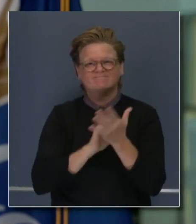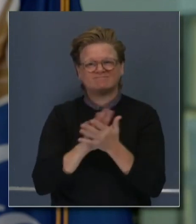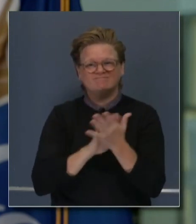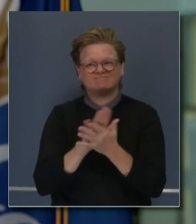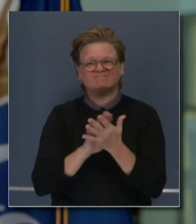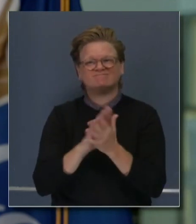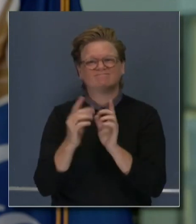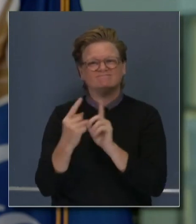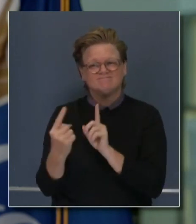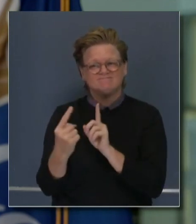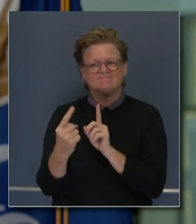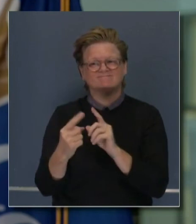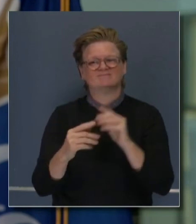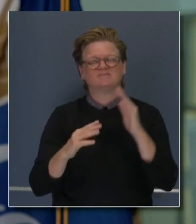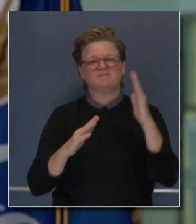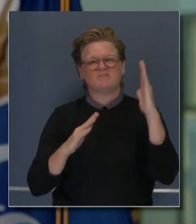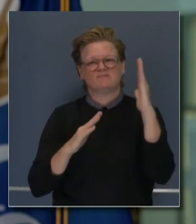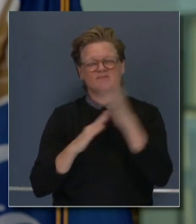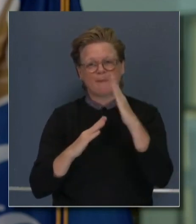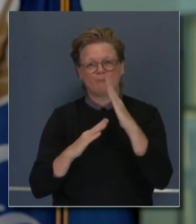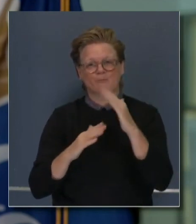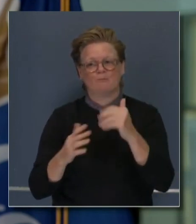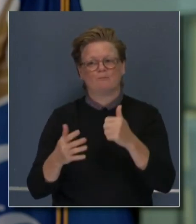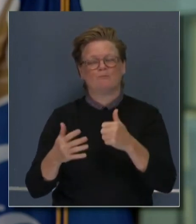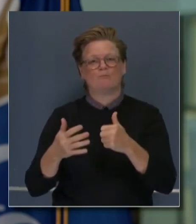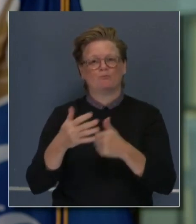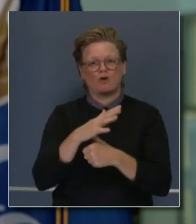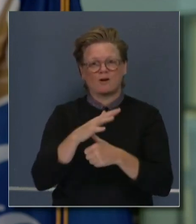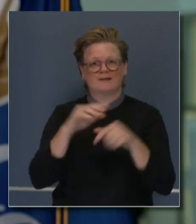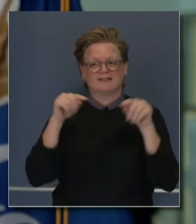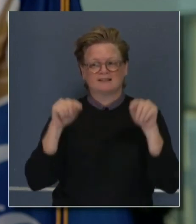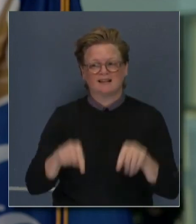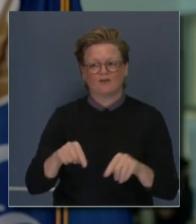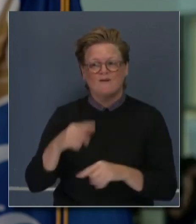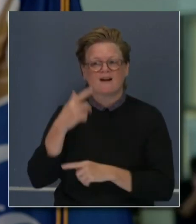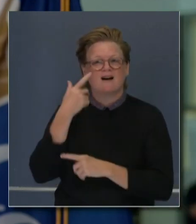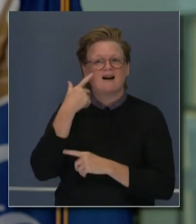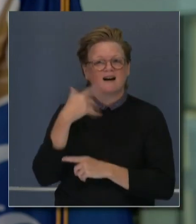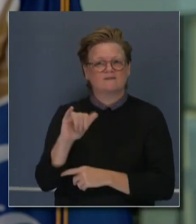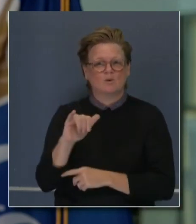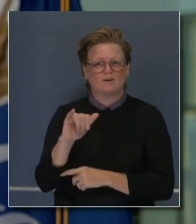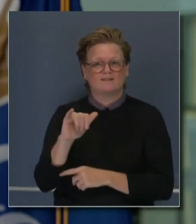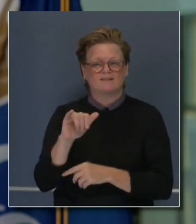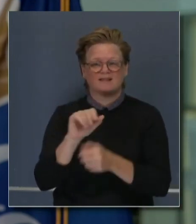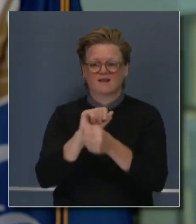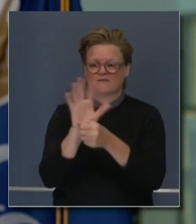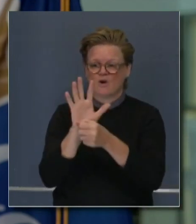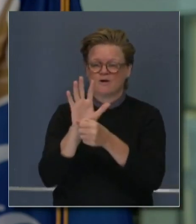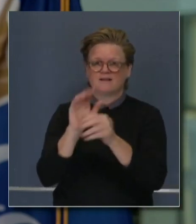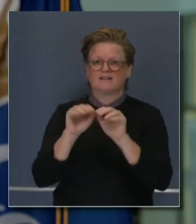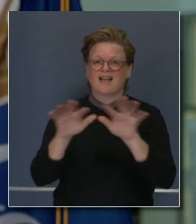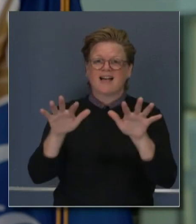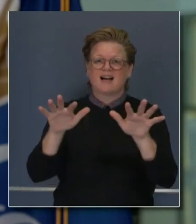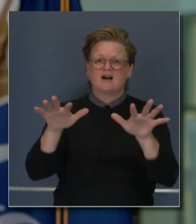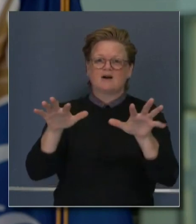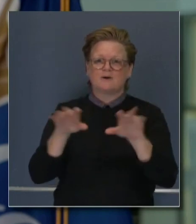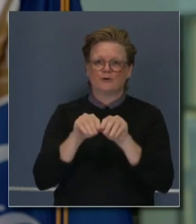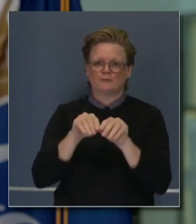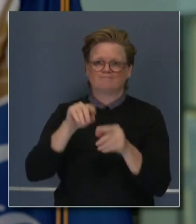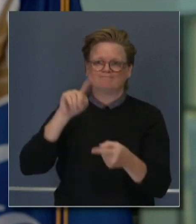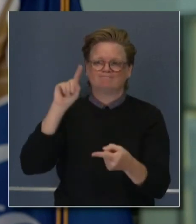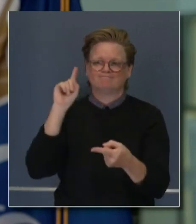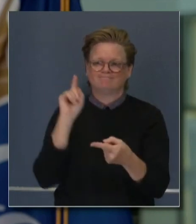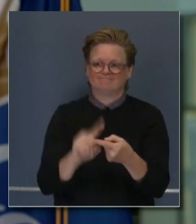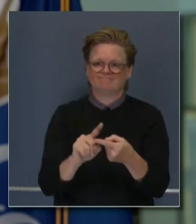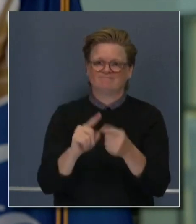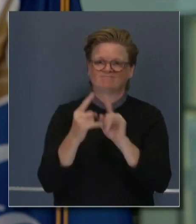our top priority here in this state. So as you move into the weekend, continue to do all you've done to practice the physical distancing,